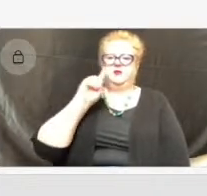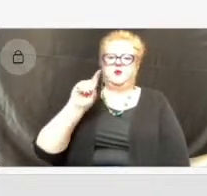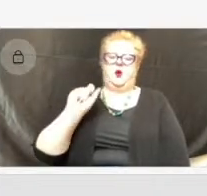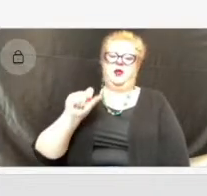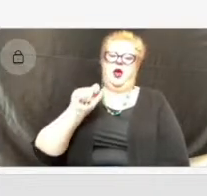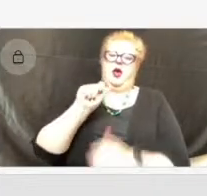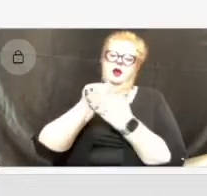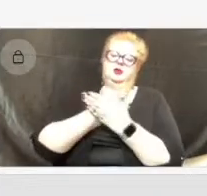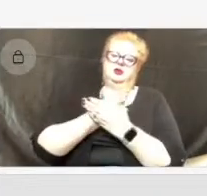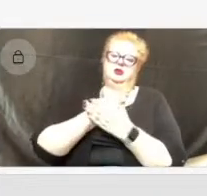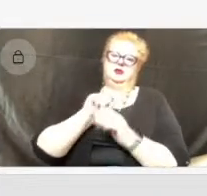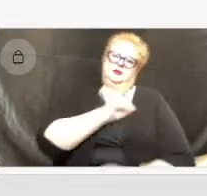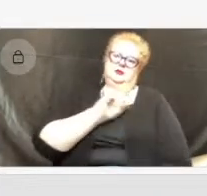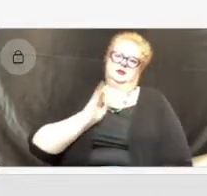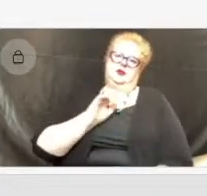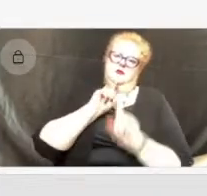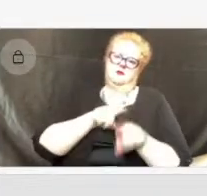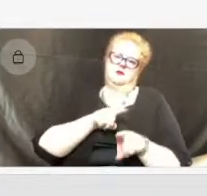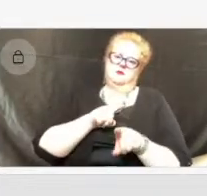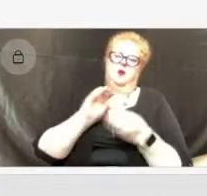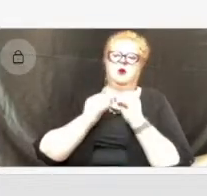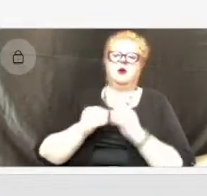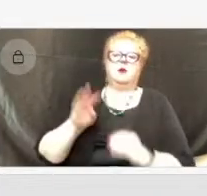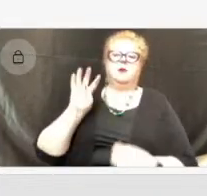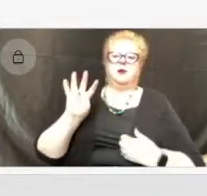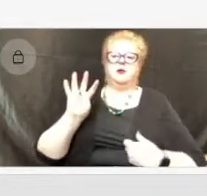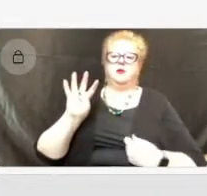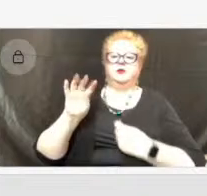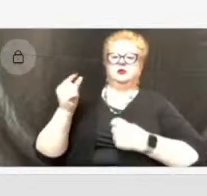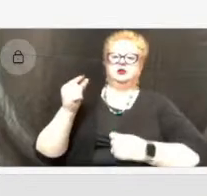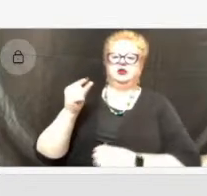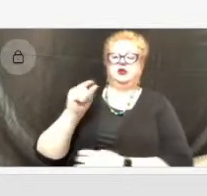report. Item number 4,